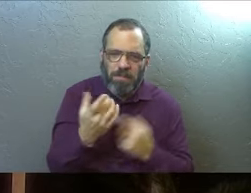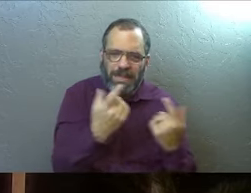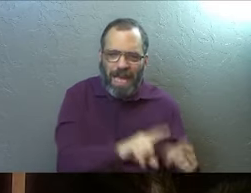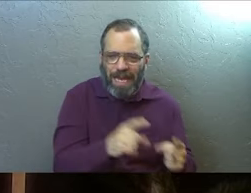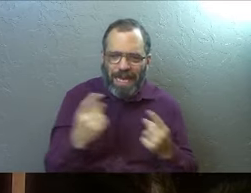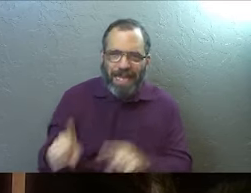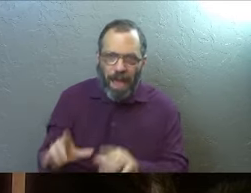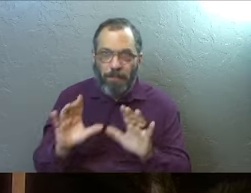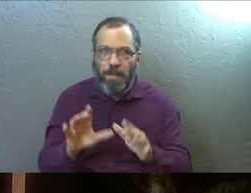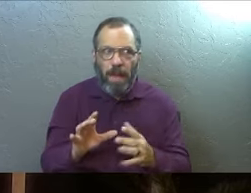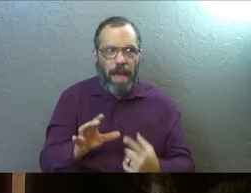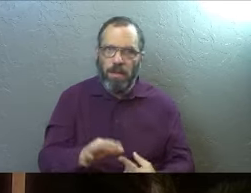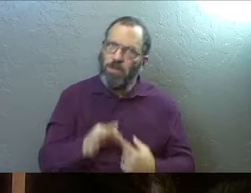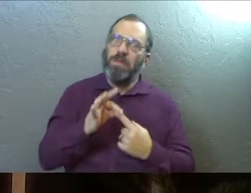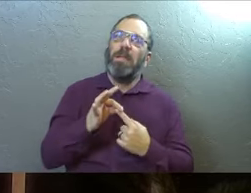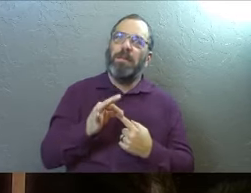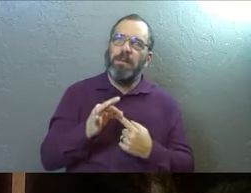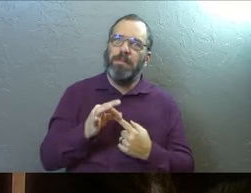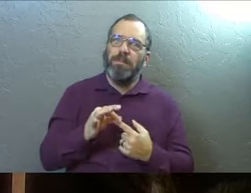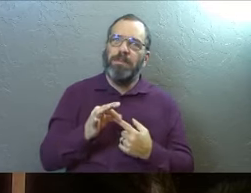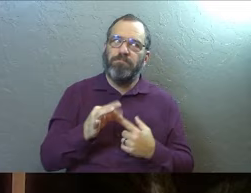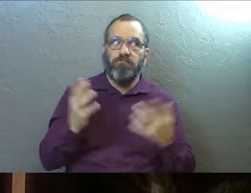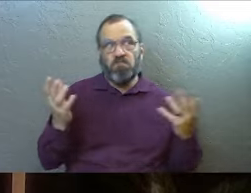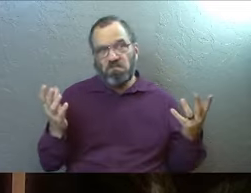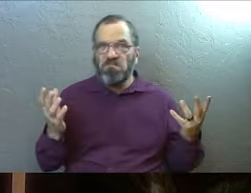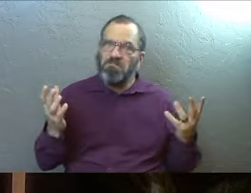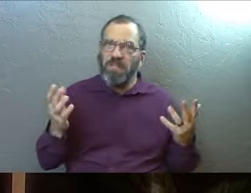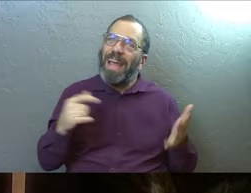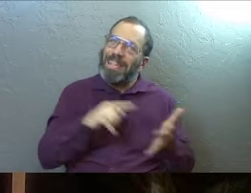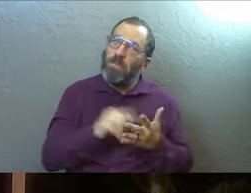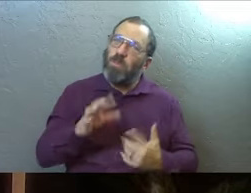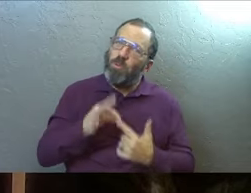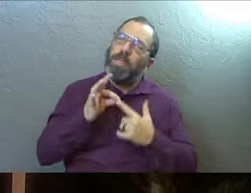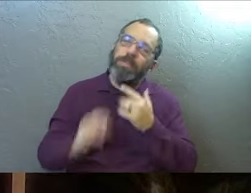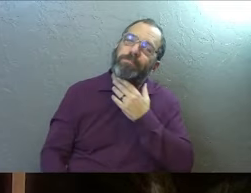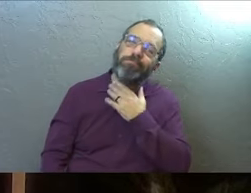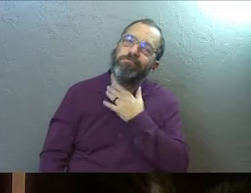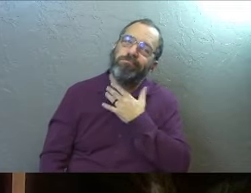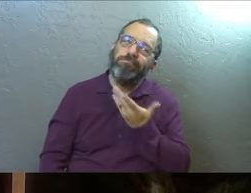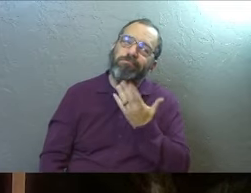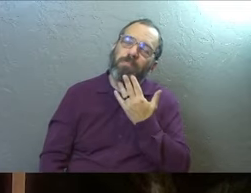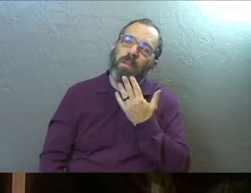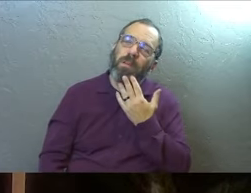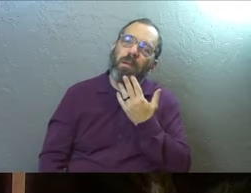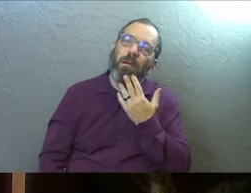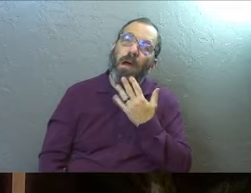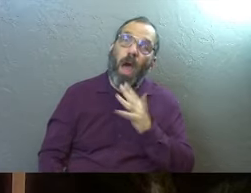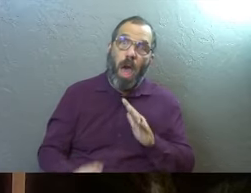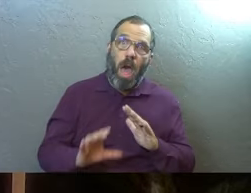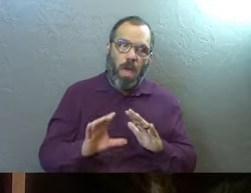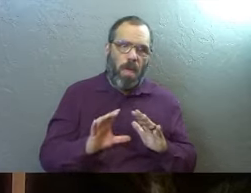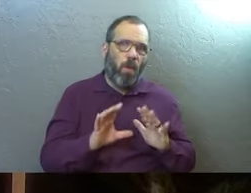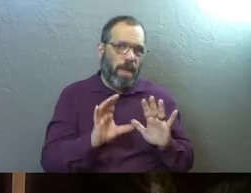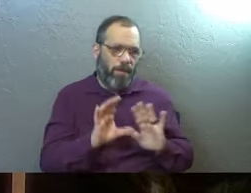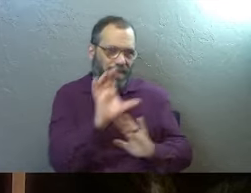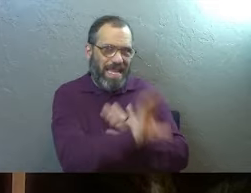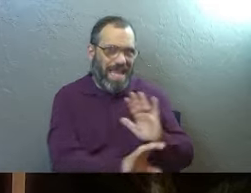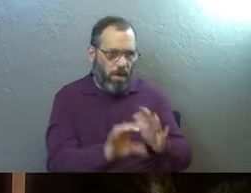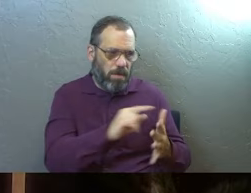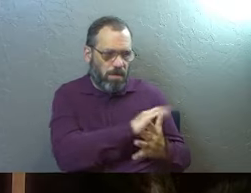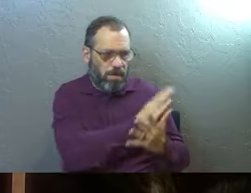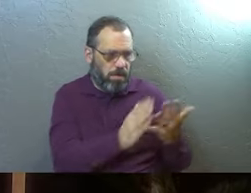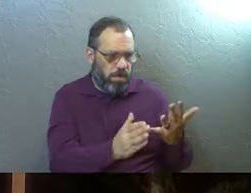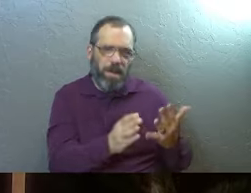and this one is unique. This one's unique. The characters that we're about to talk